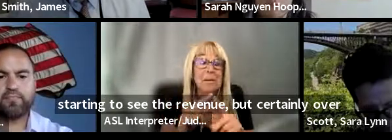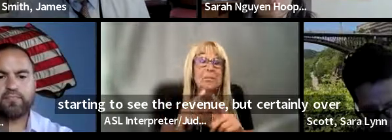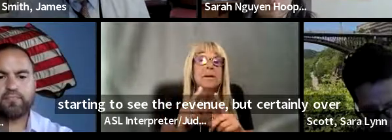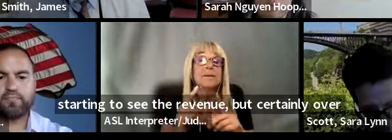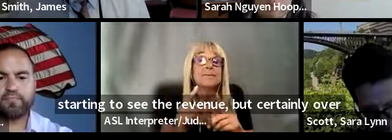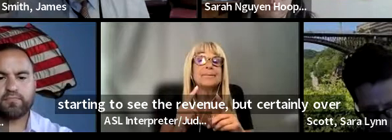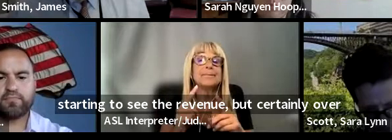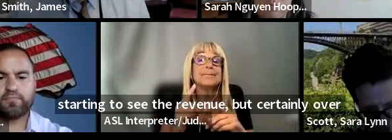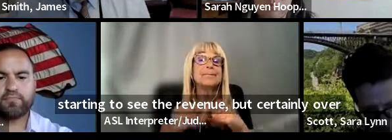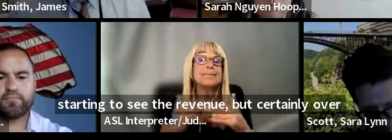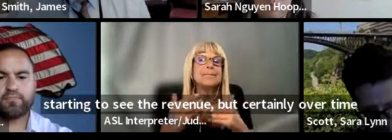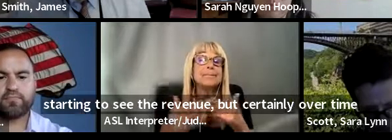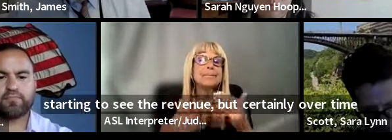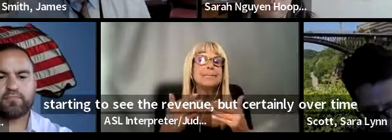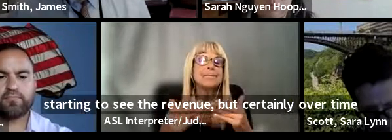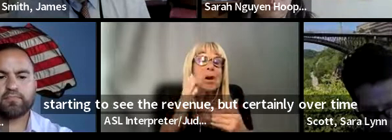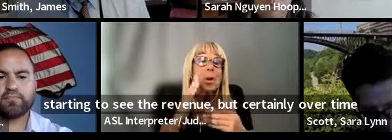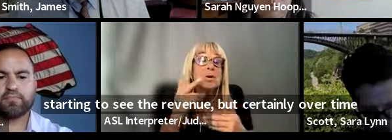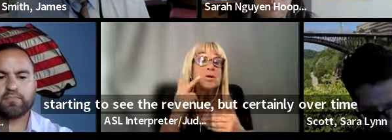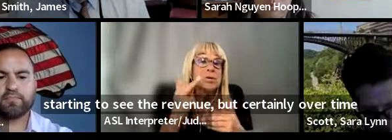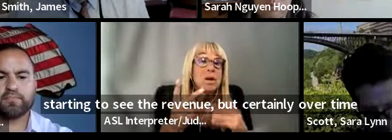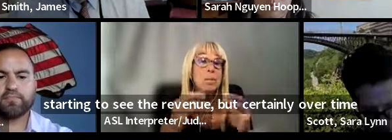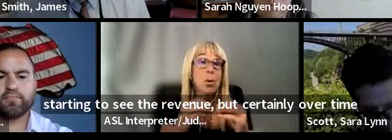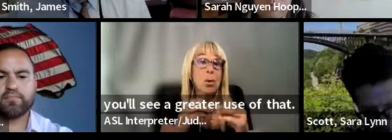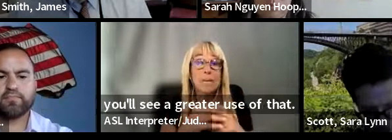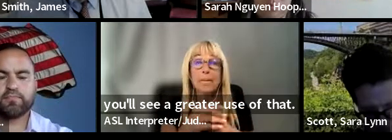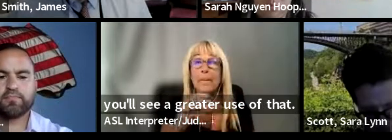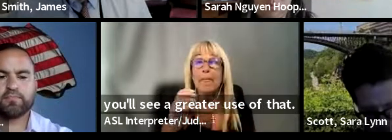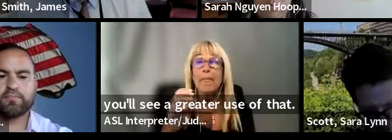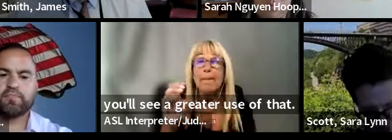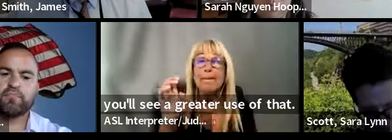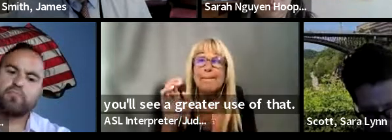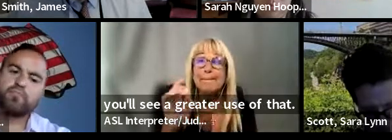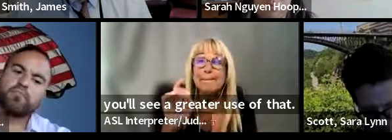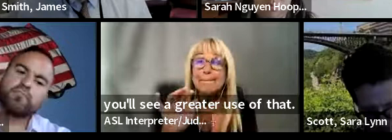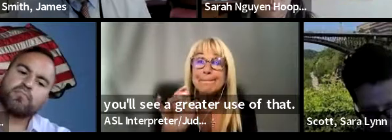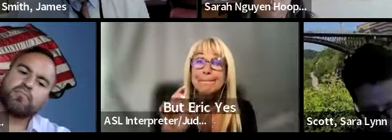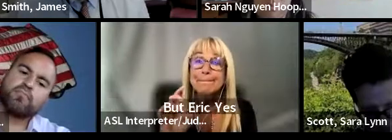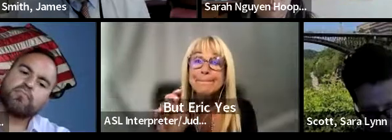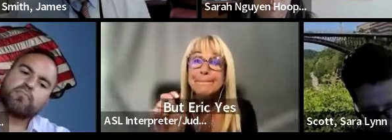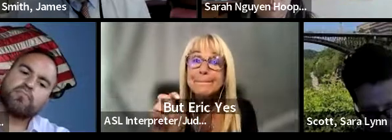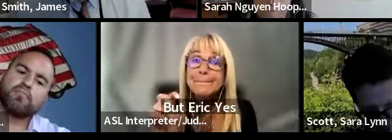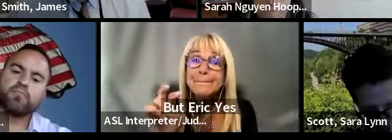greater use of that. But Eric? Yes, I